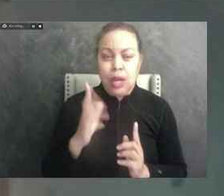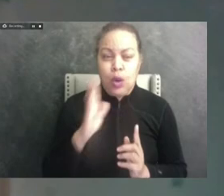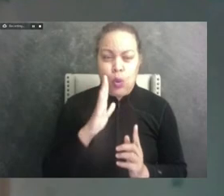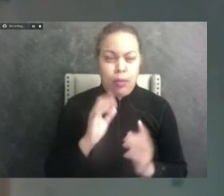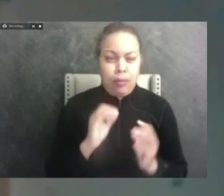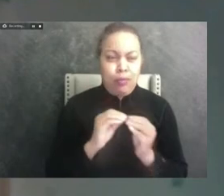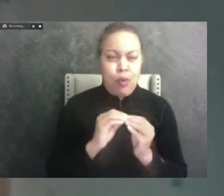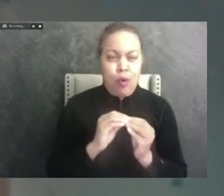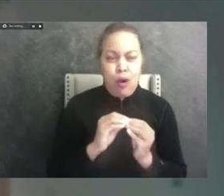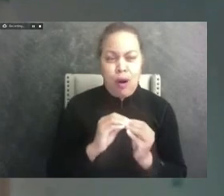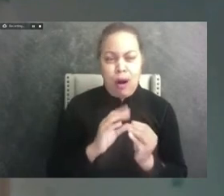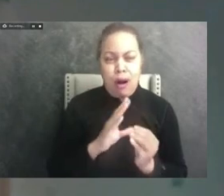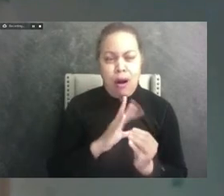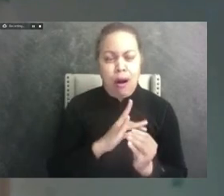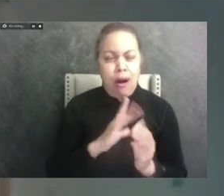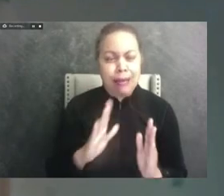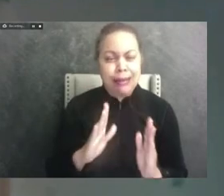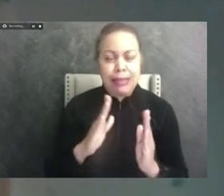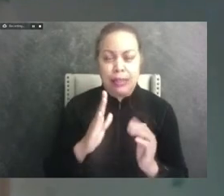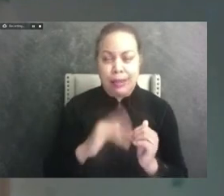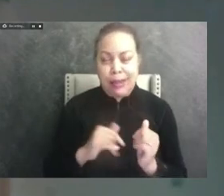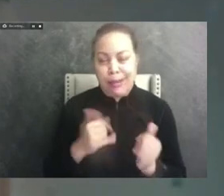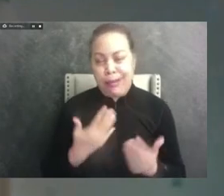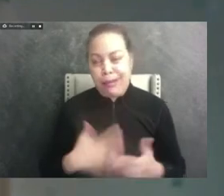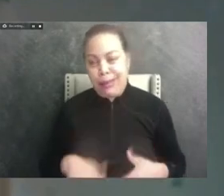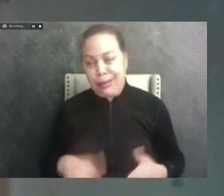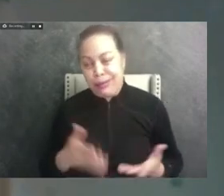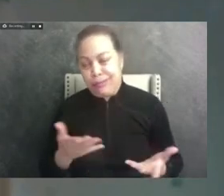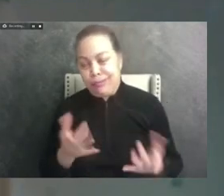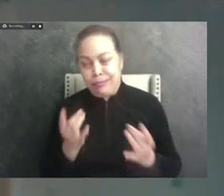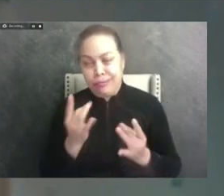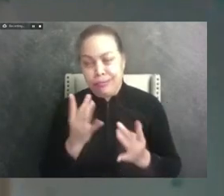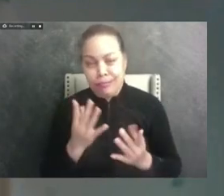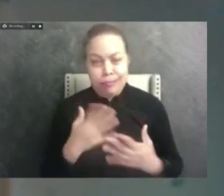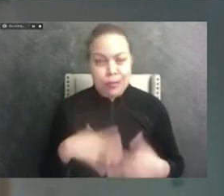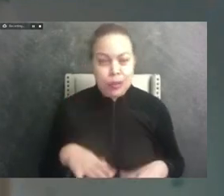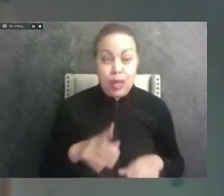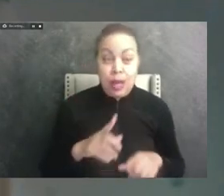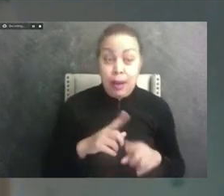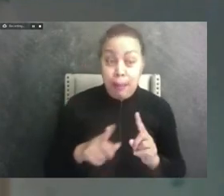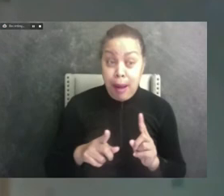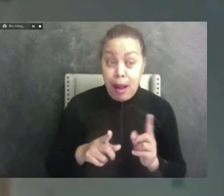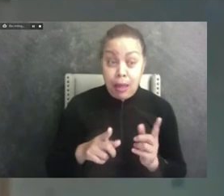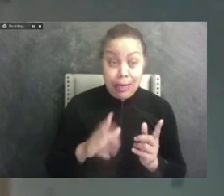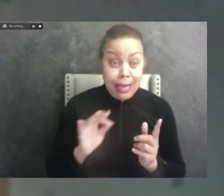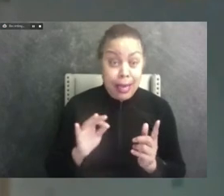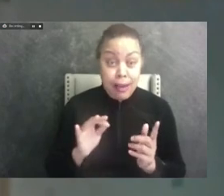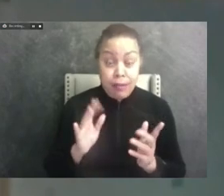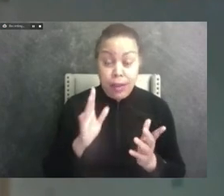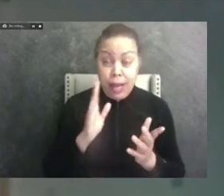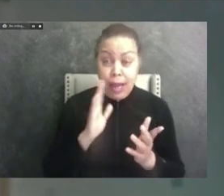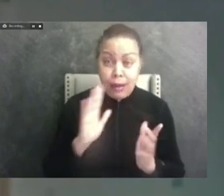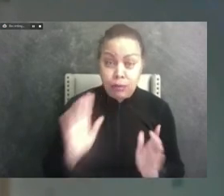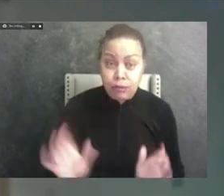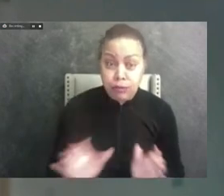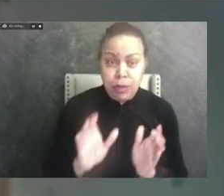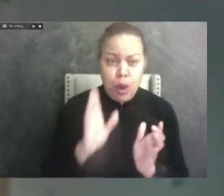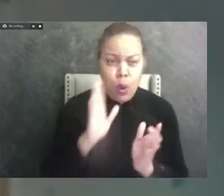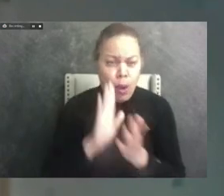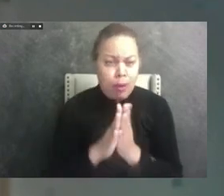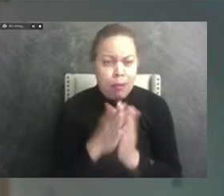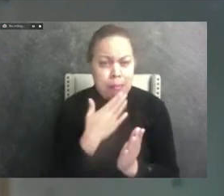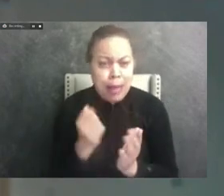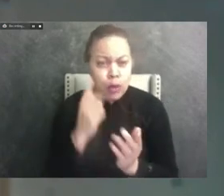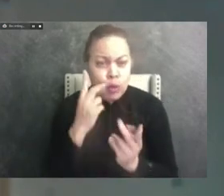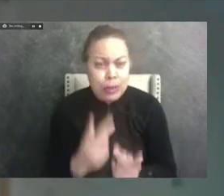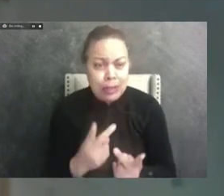poor array. Or, had they art, would make a better show, but